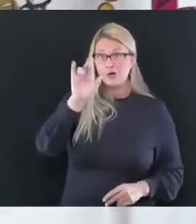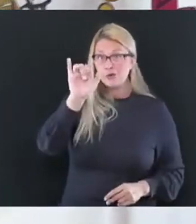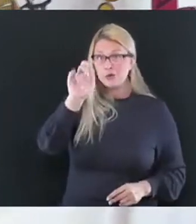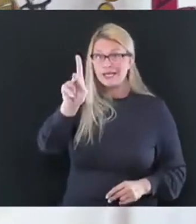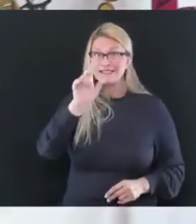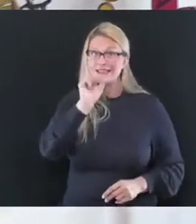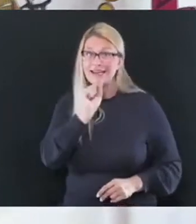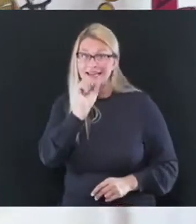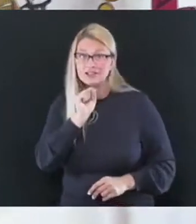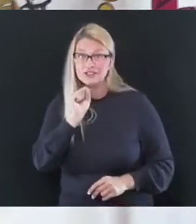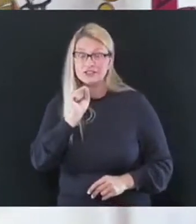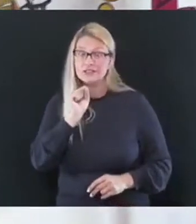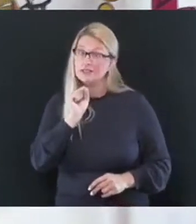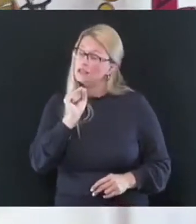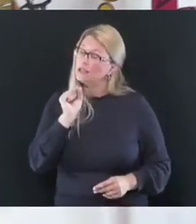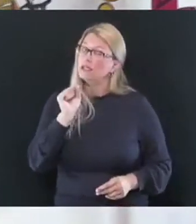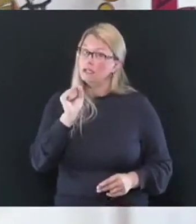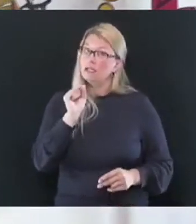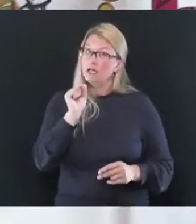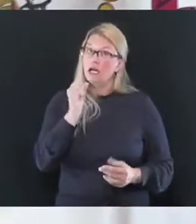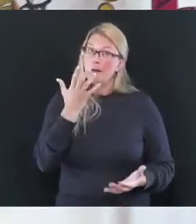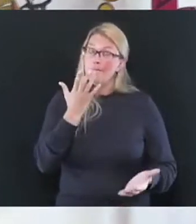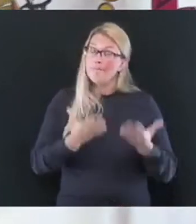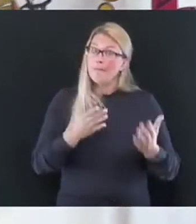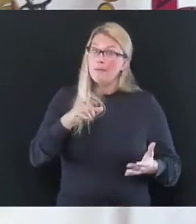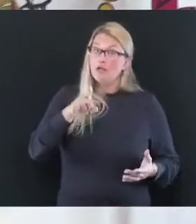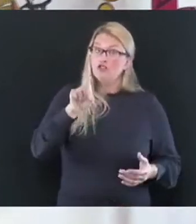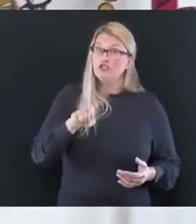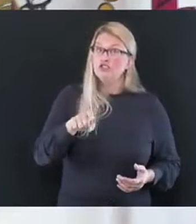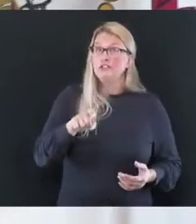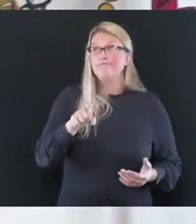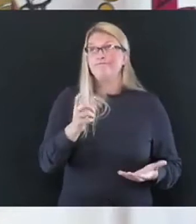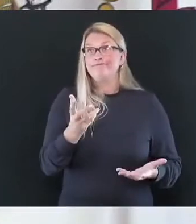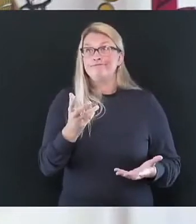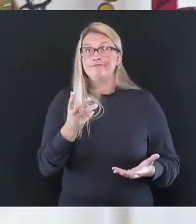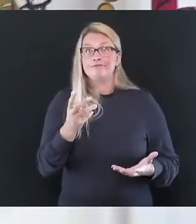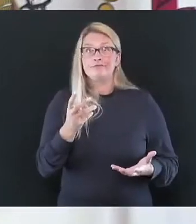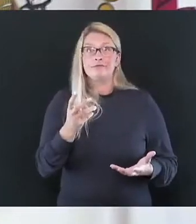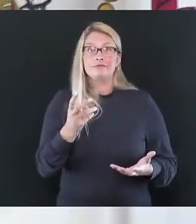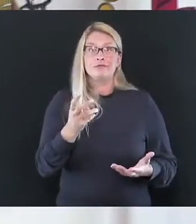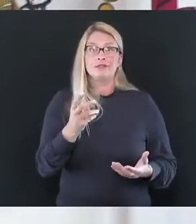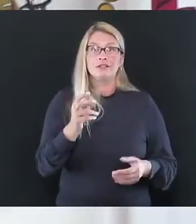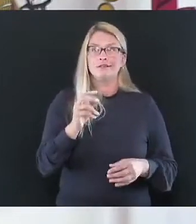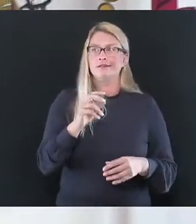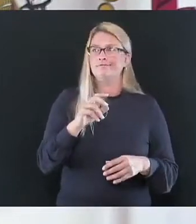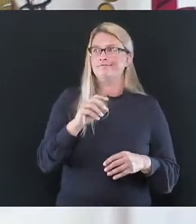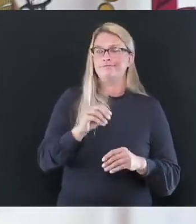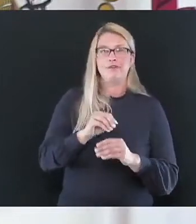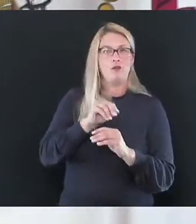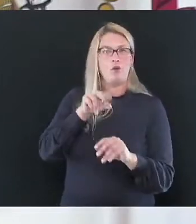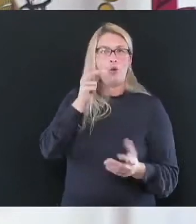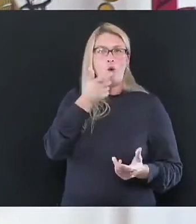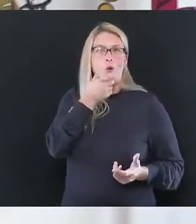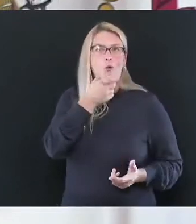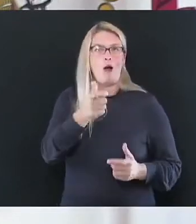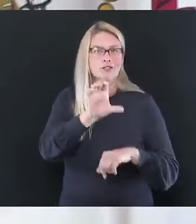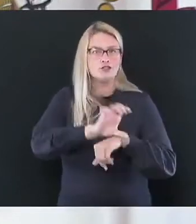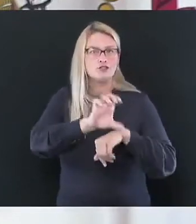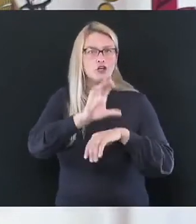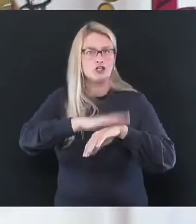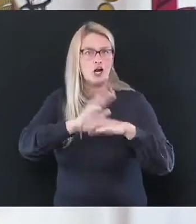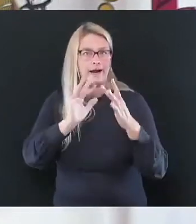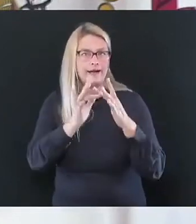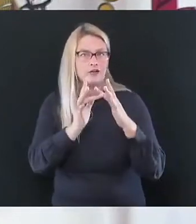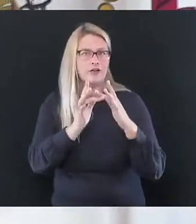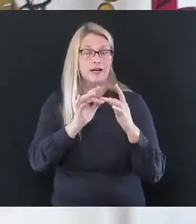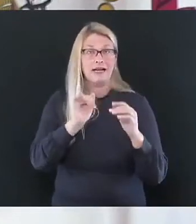And absolutely know that maybe what you should do is think about getting your church services online or whatever it may be. If you choose to